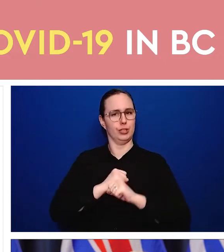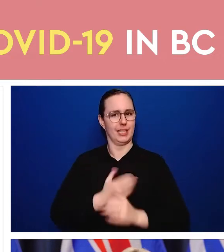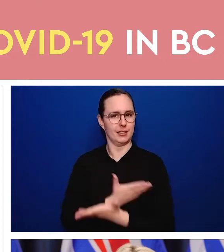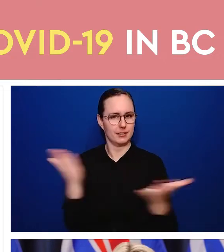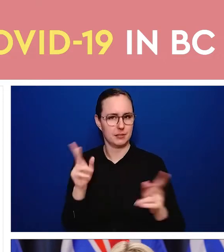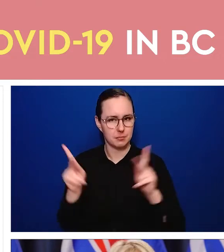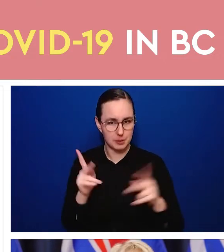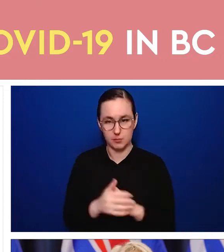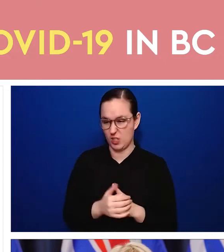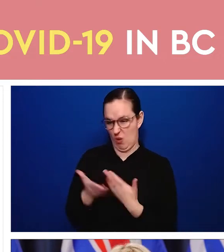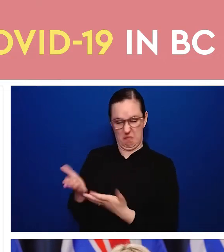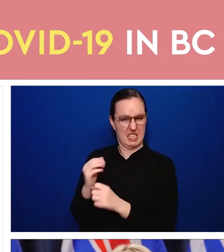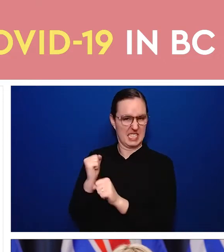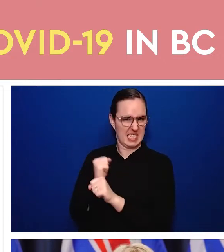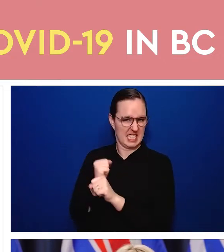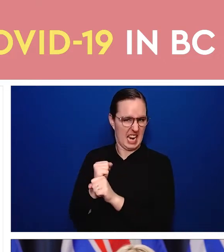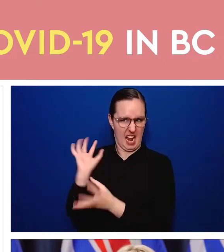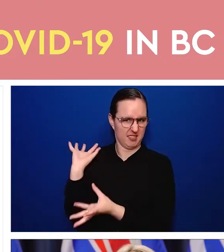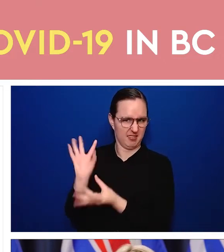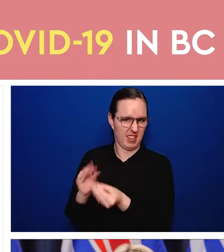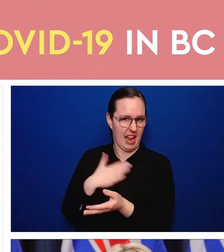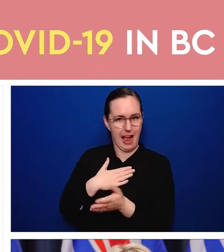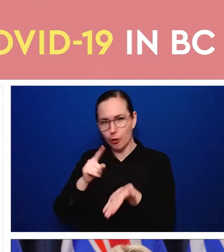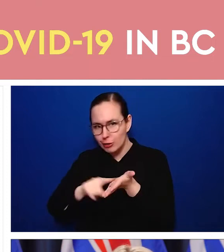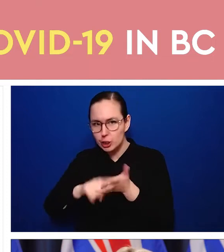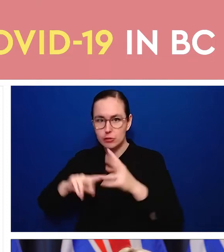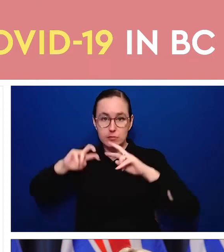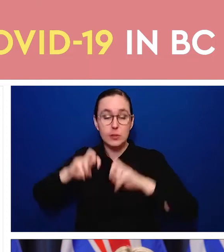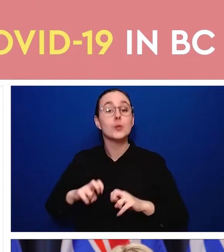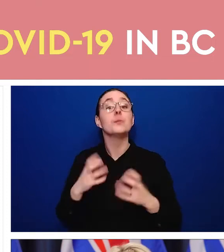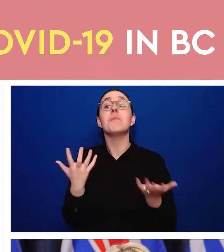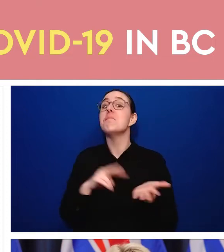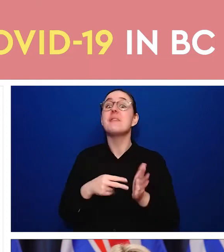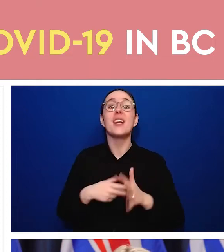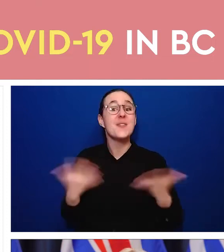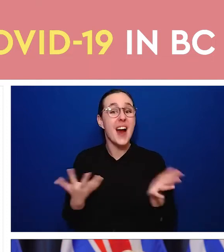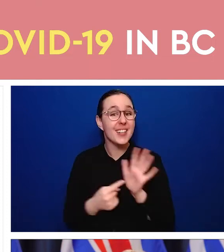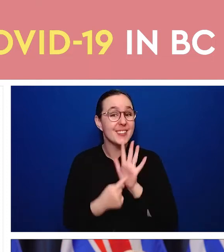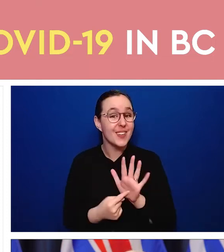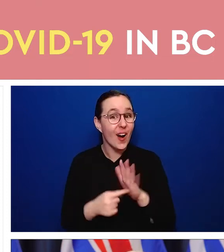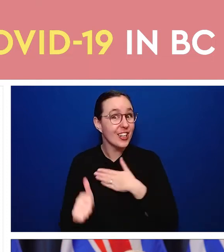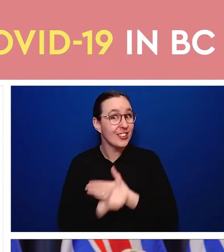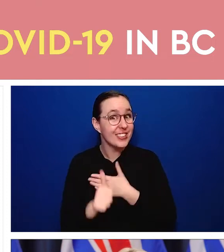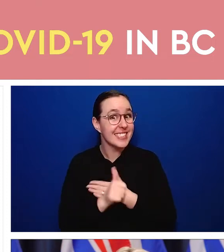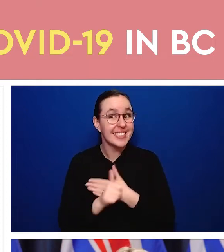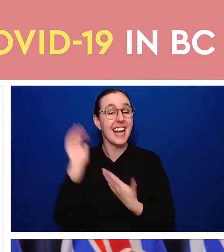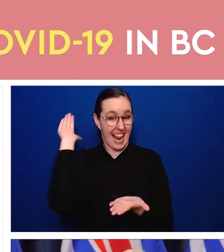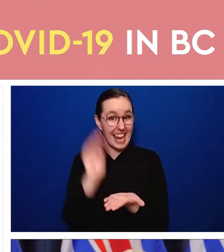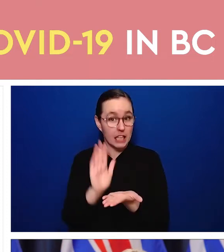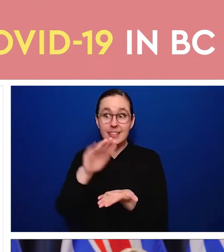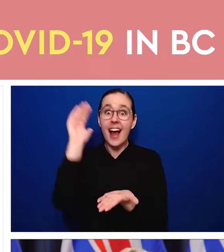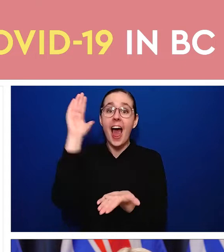it clearly shows that our risks now are much lower. They're not zero, and we're not fully out of this yet, but I